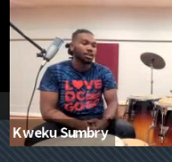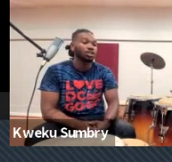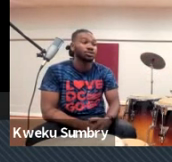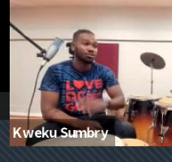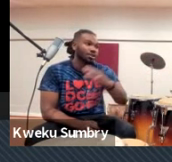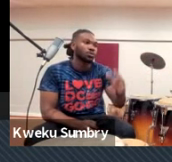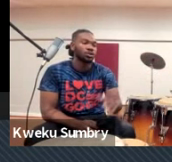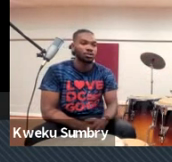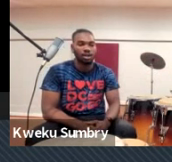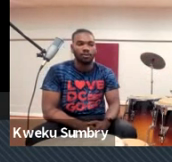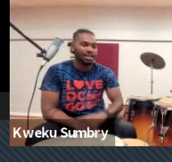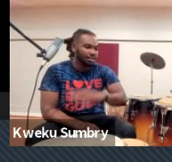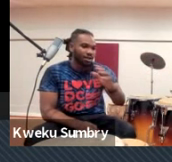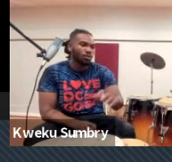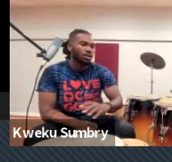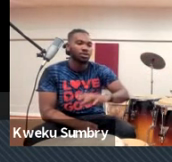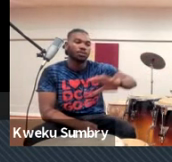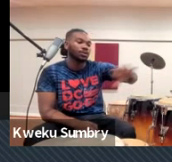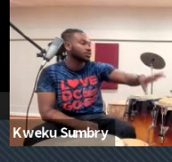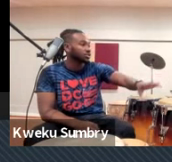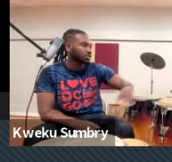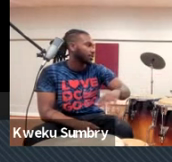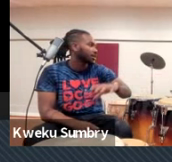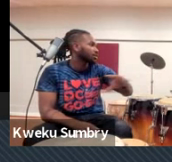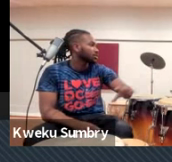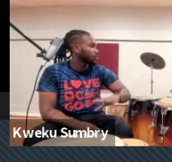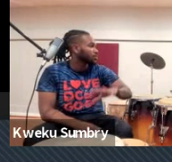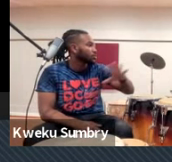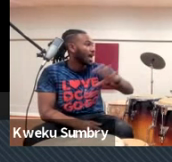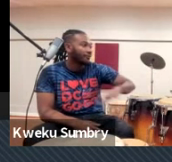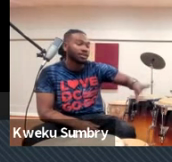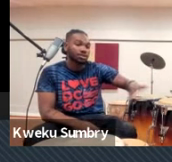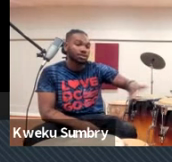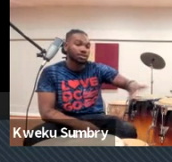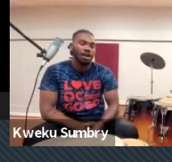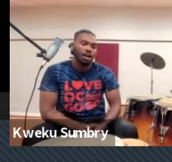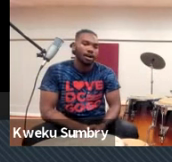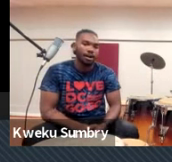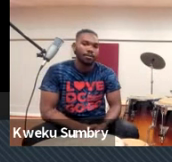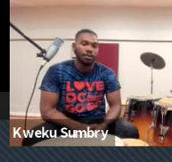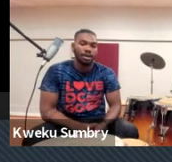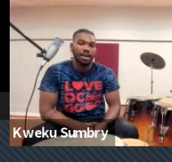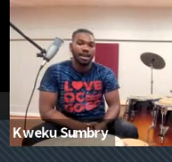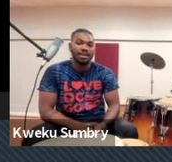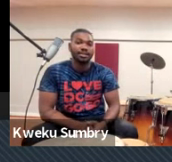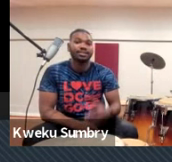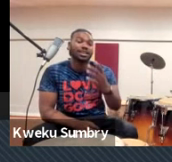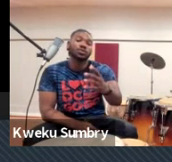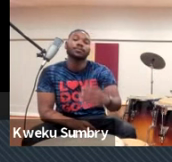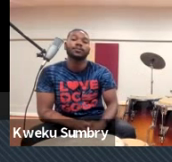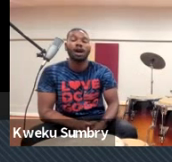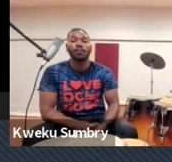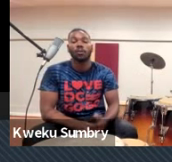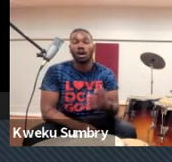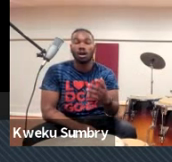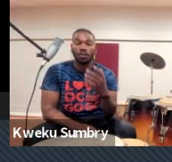African countries around the world. When I say around the world, I'm talking about Central America, you know, people where Africans are. And that's where